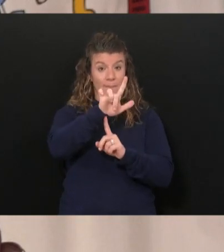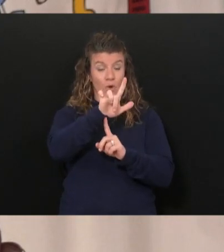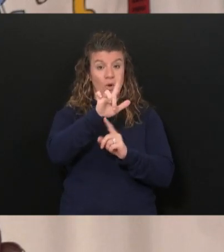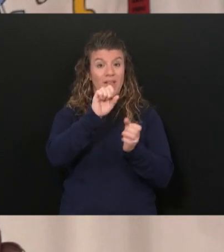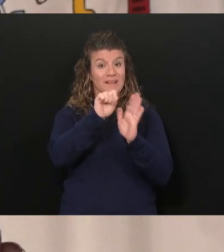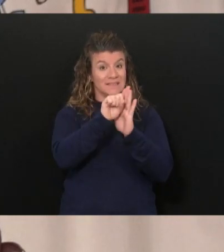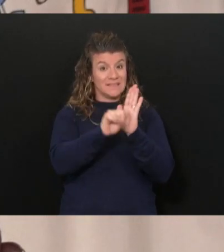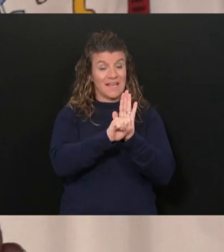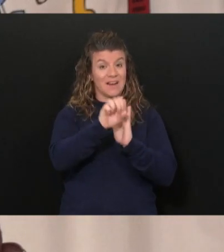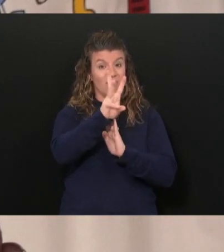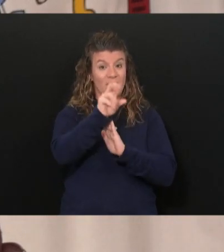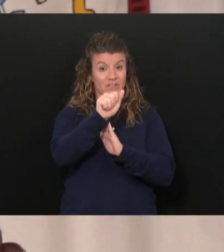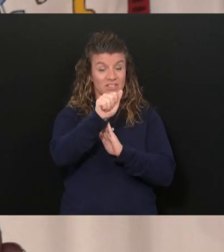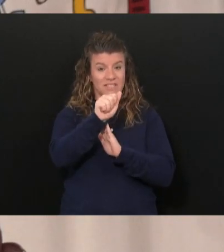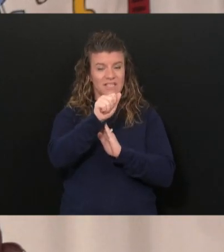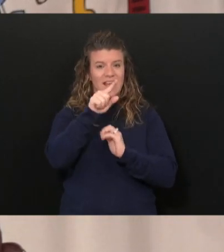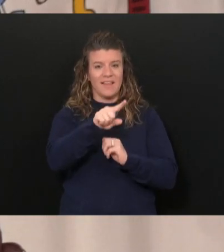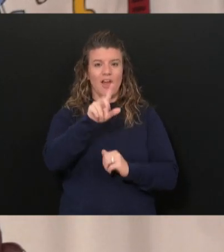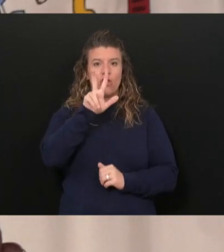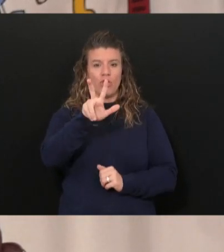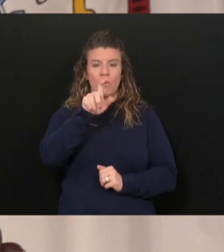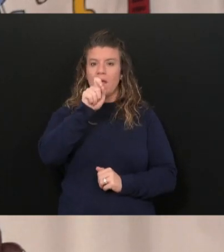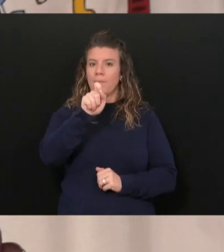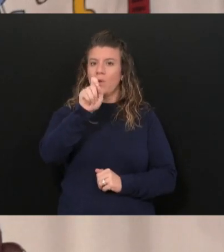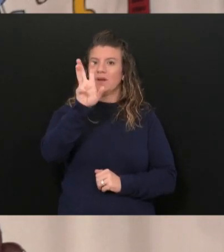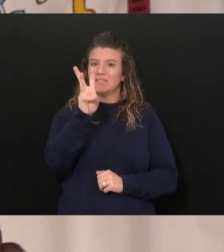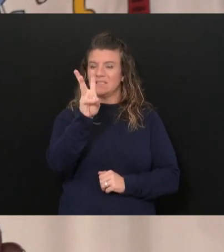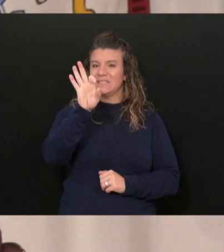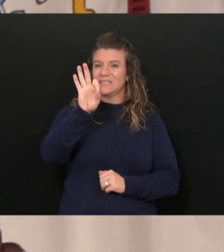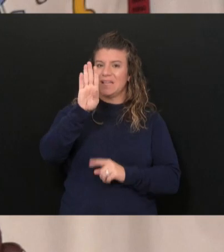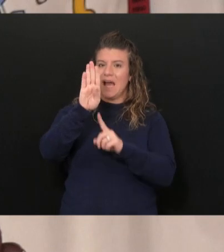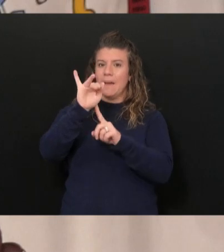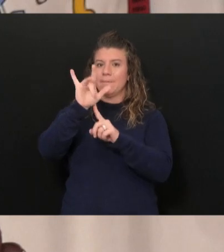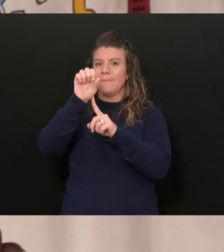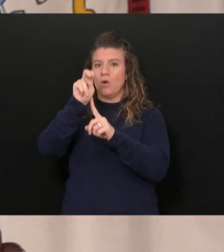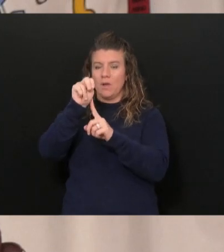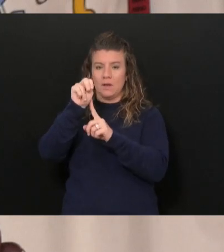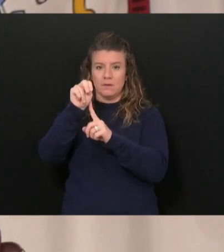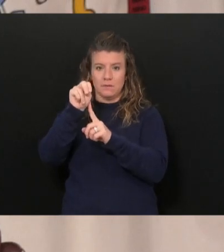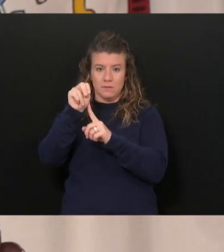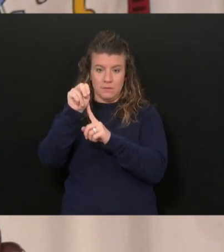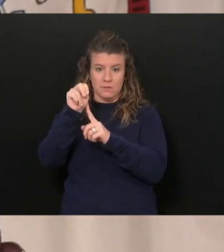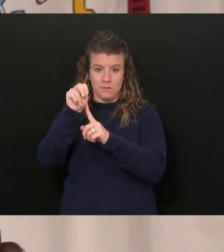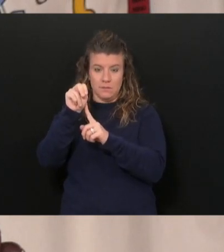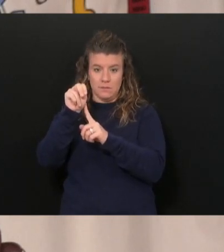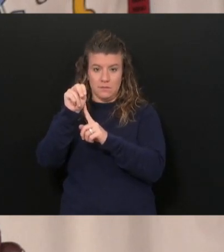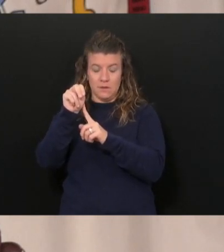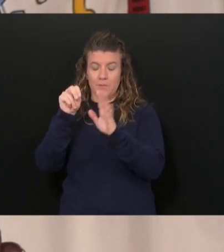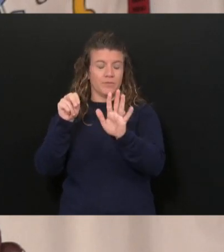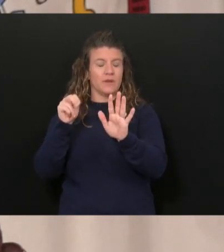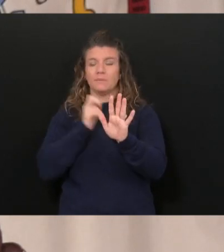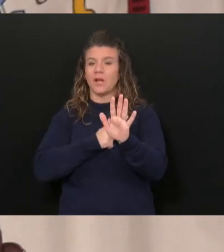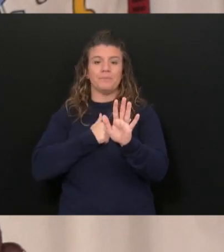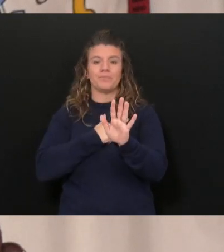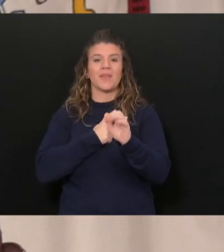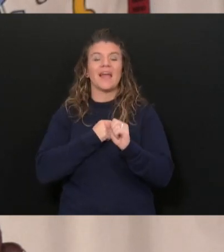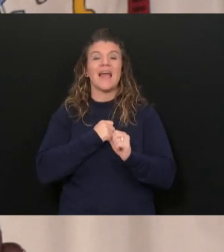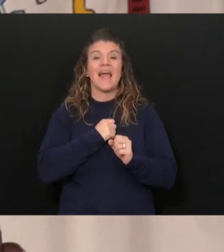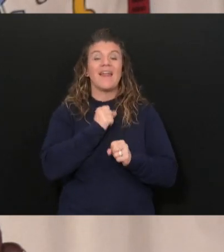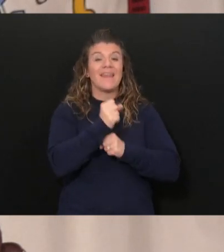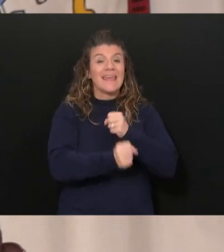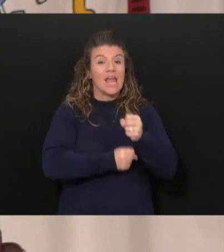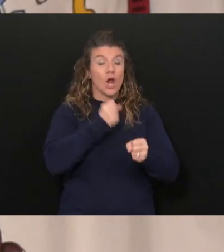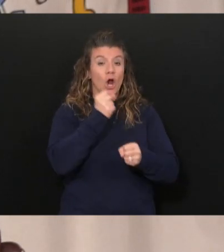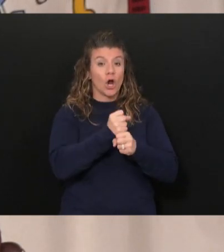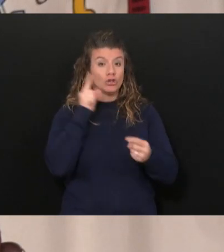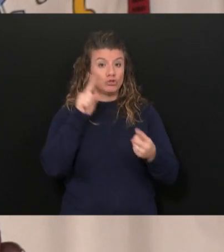Virginia anticipated $3.69 billion. The year-to-date collections of